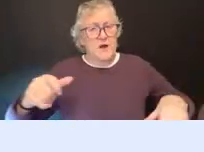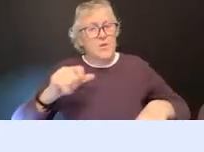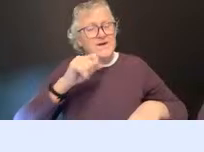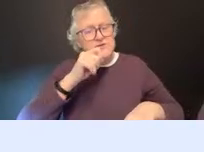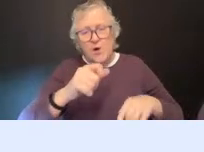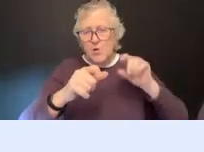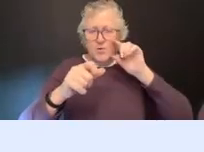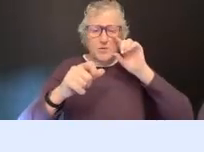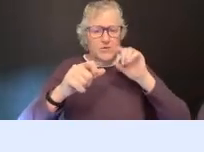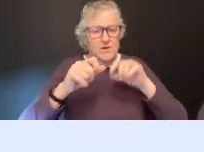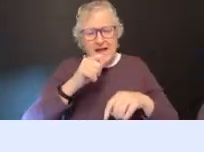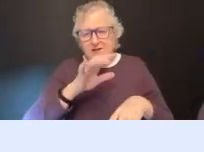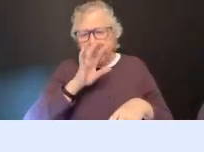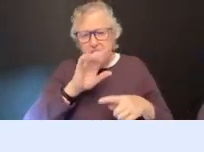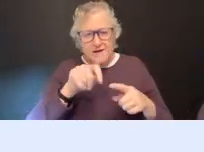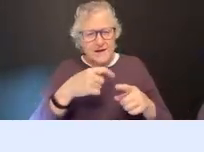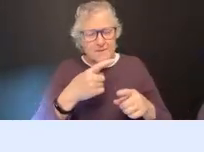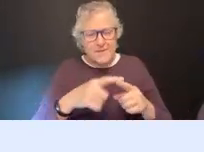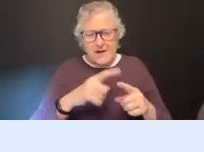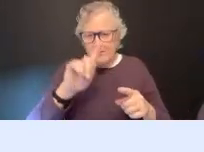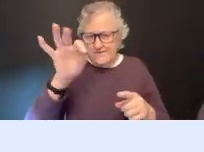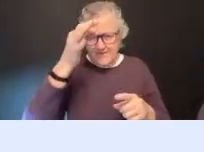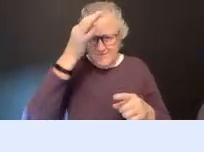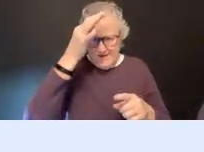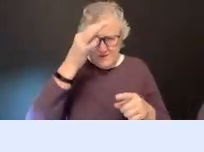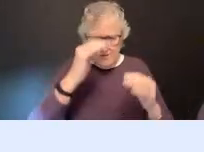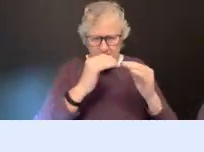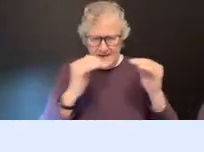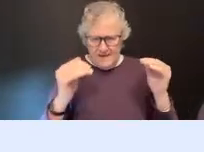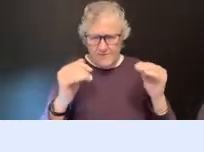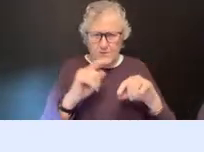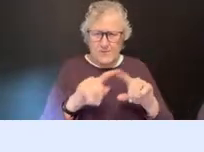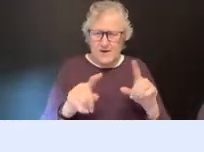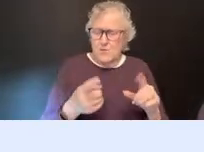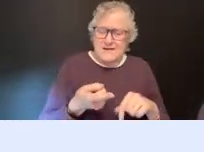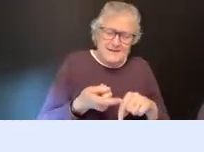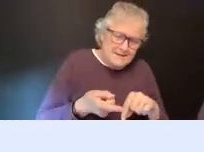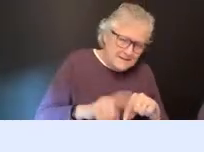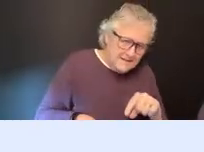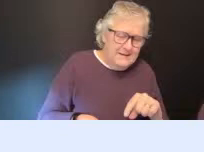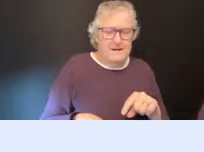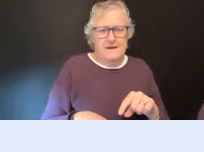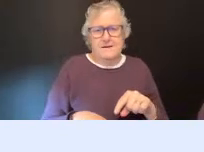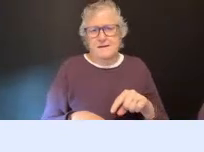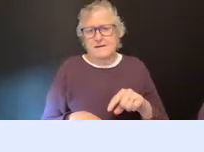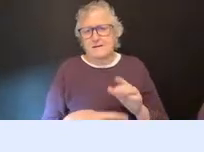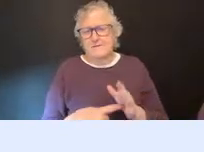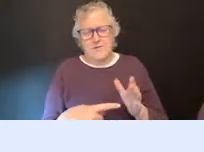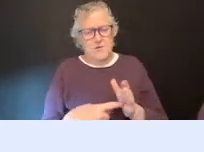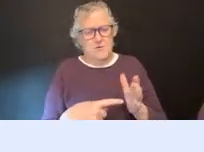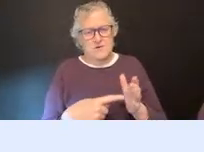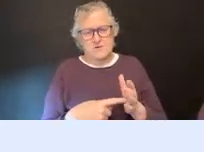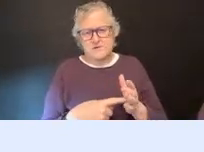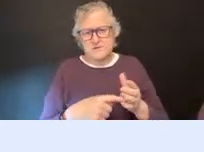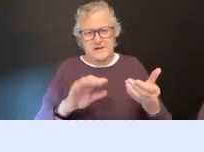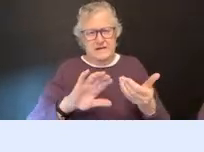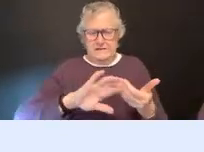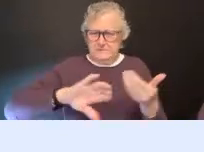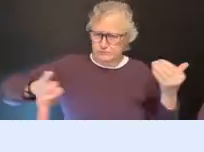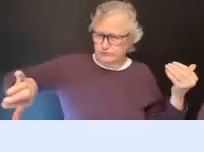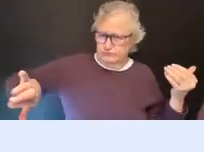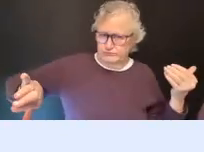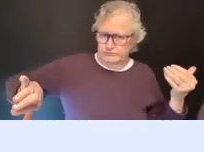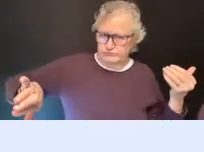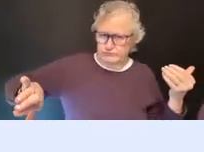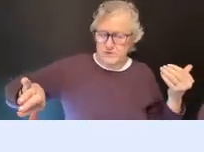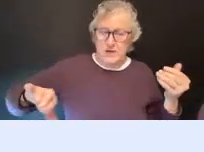United we stand, divided we fall. We've been down this road before. Over a decade ago, a handful of folks essentially killed the Columbia River crossing.